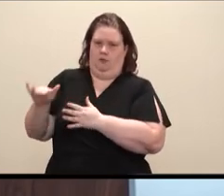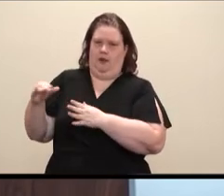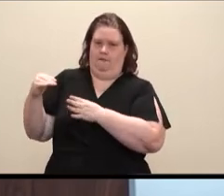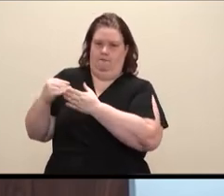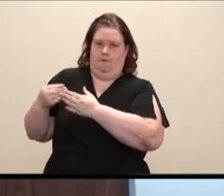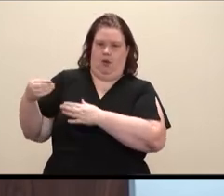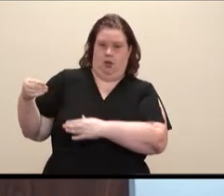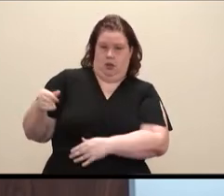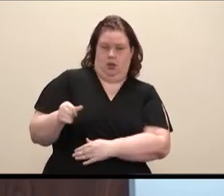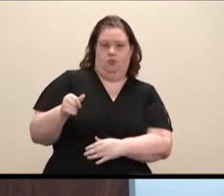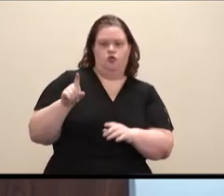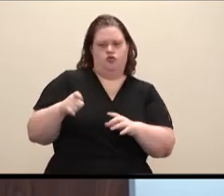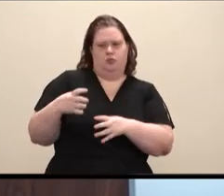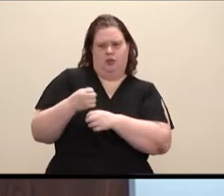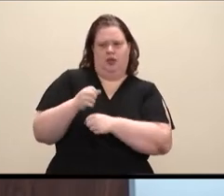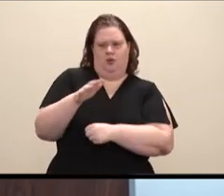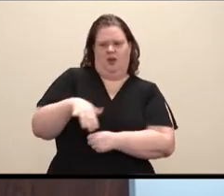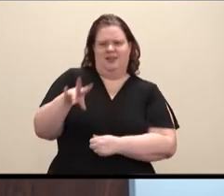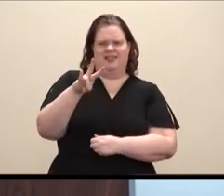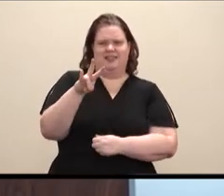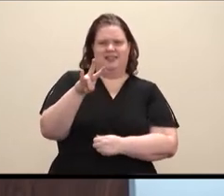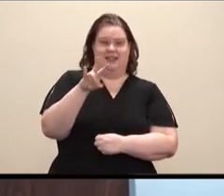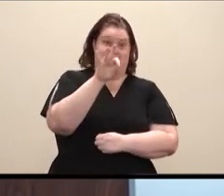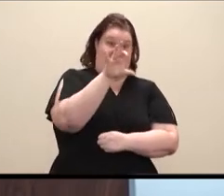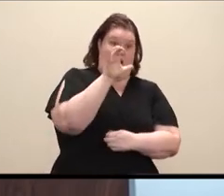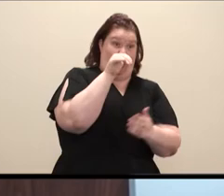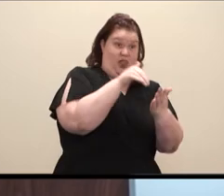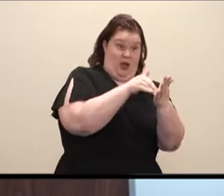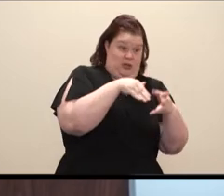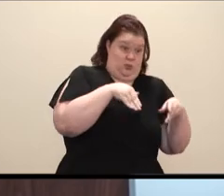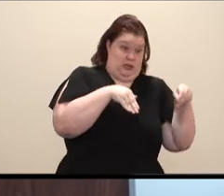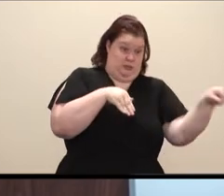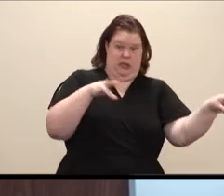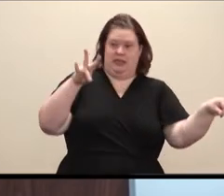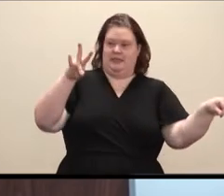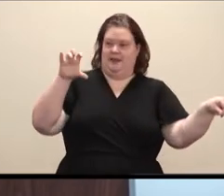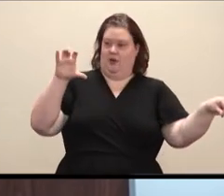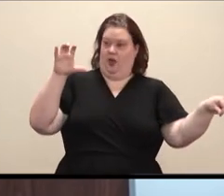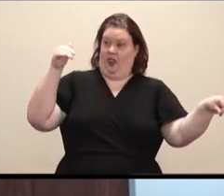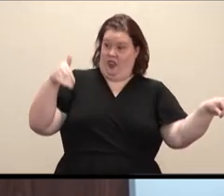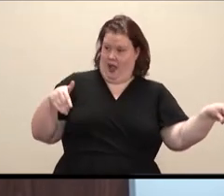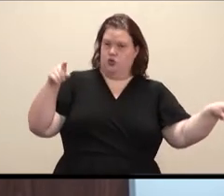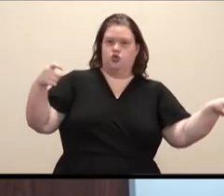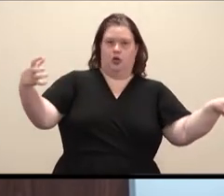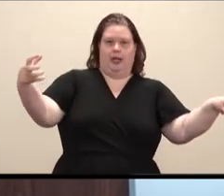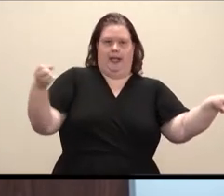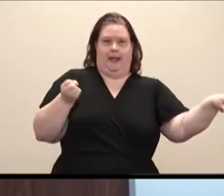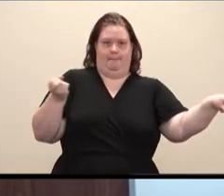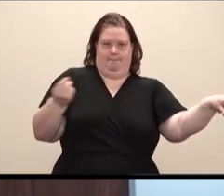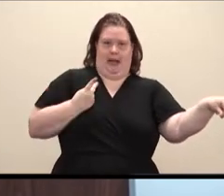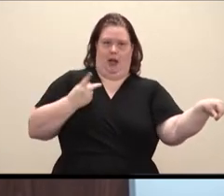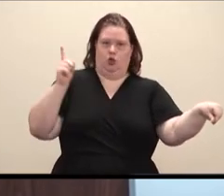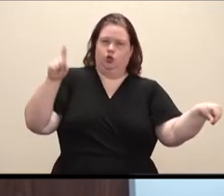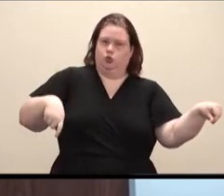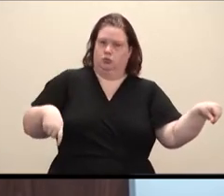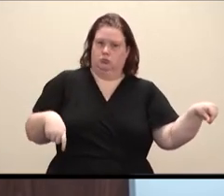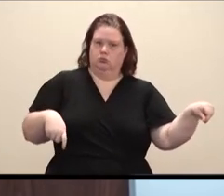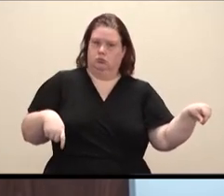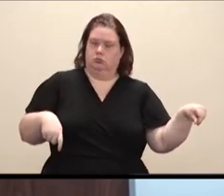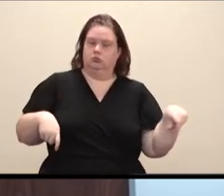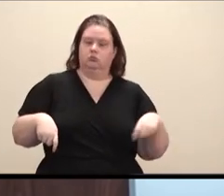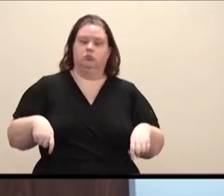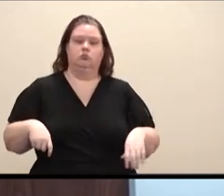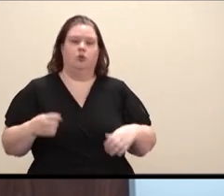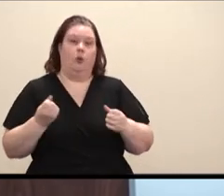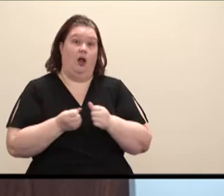get somewhere around $700,000 of that $900,000 back for that. And that will come into the current year. So a